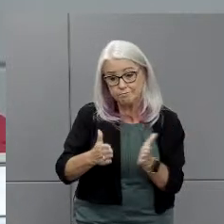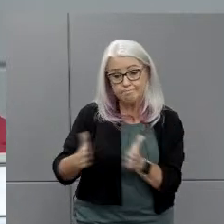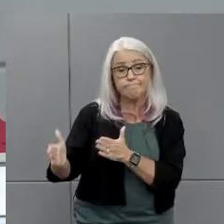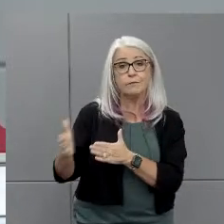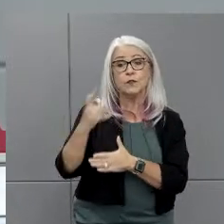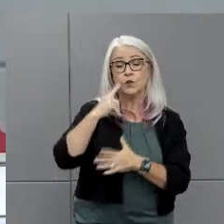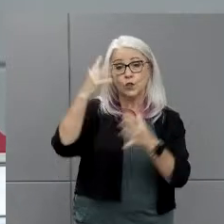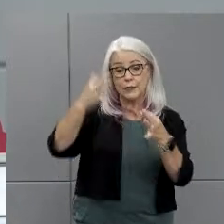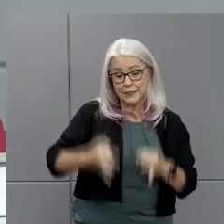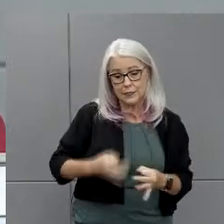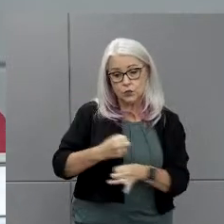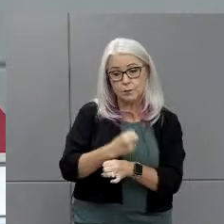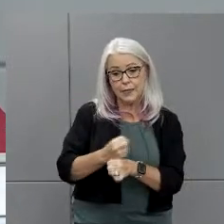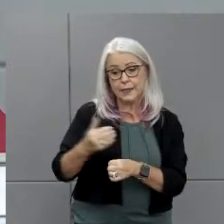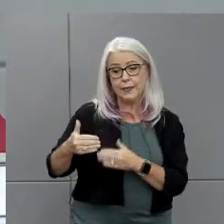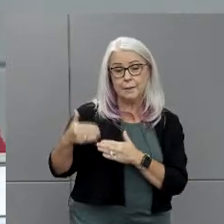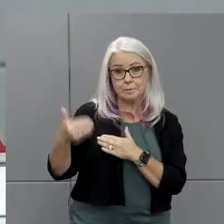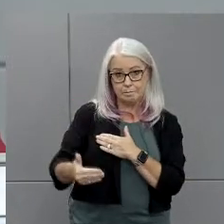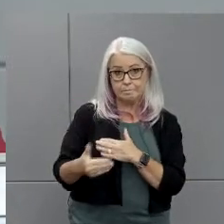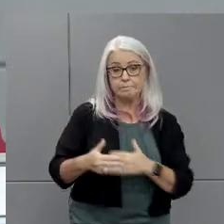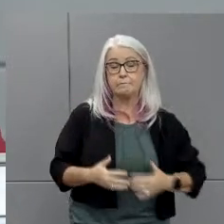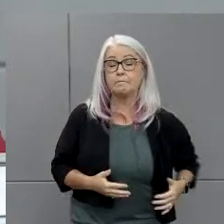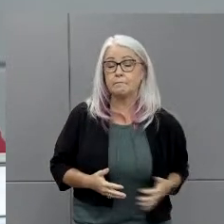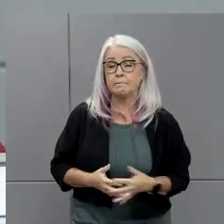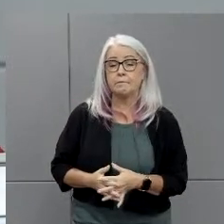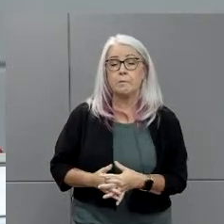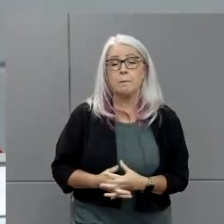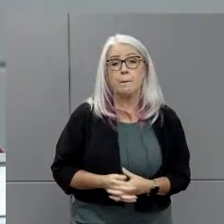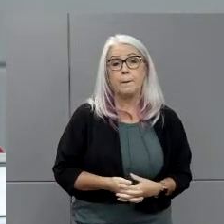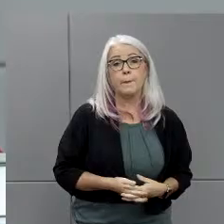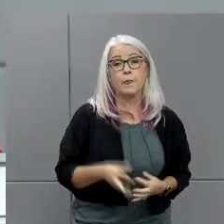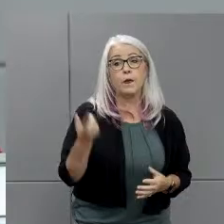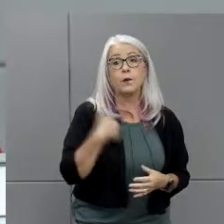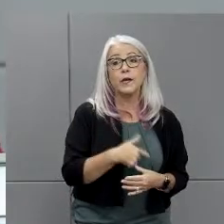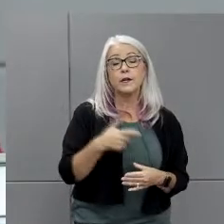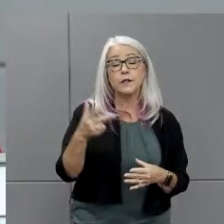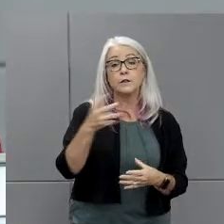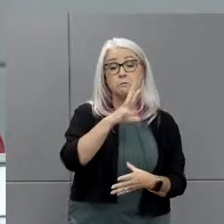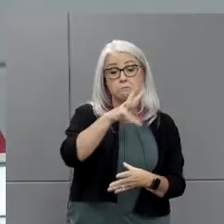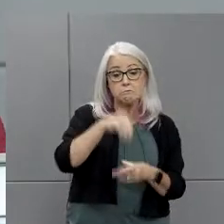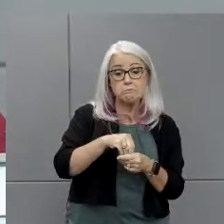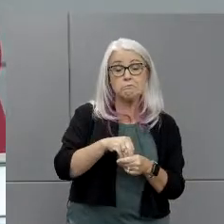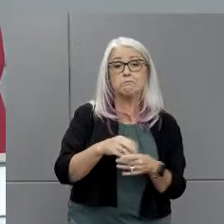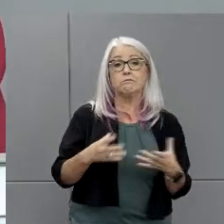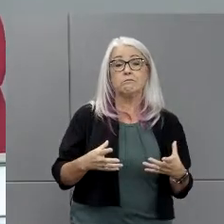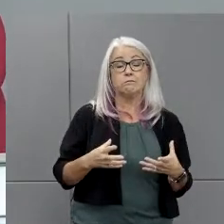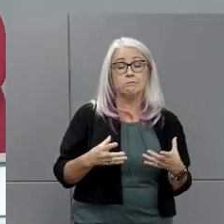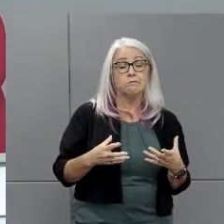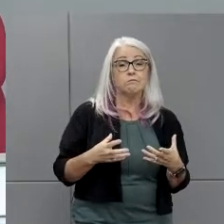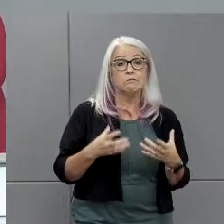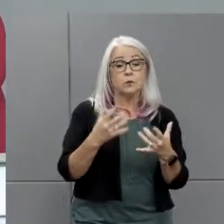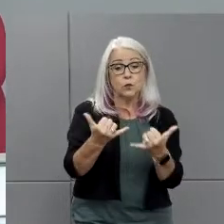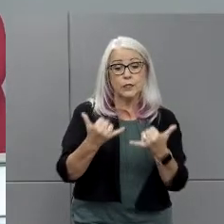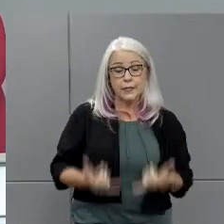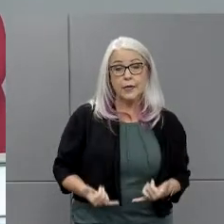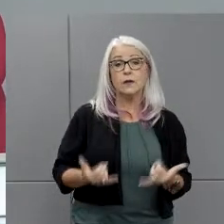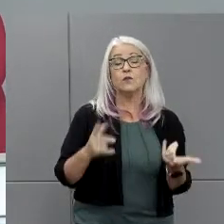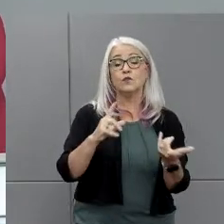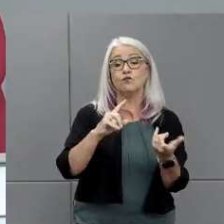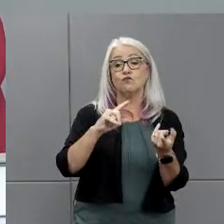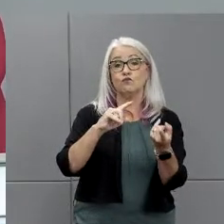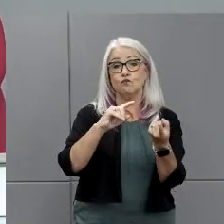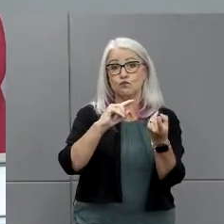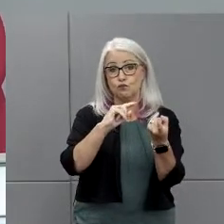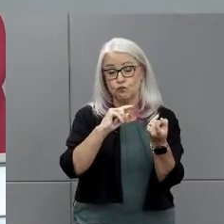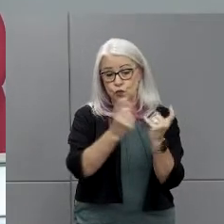for decision-making. So we are in process of amending the proposed draft of the